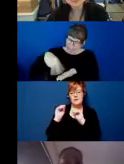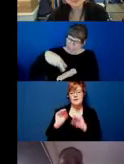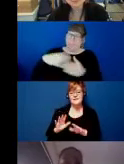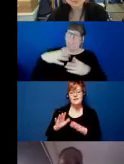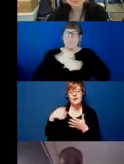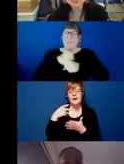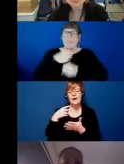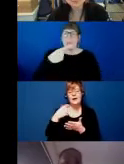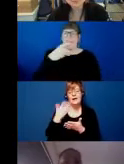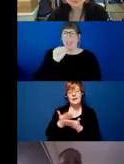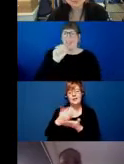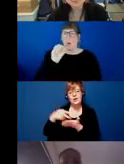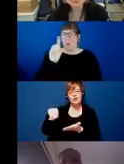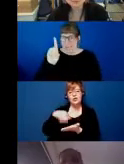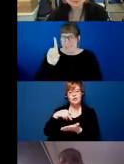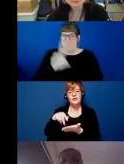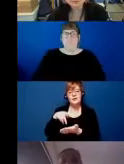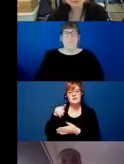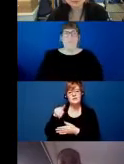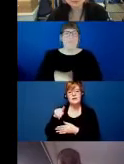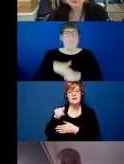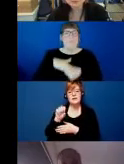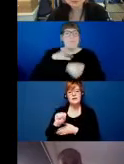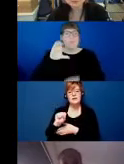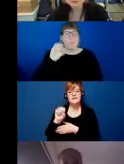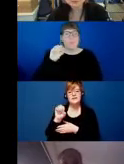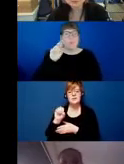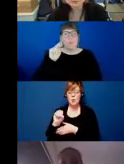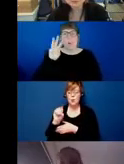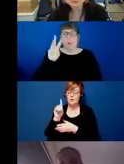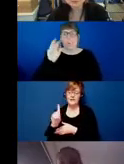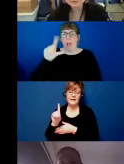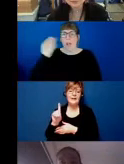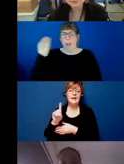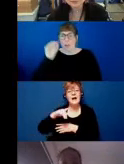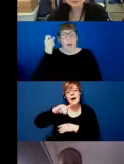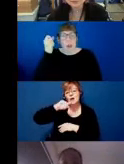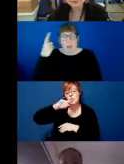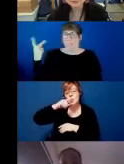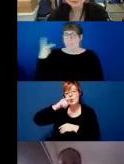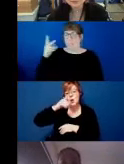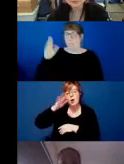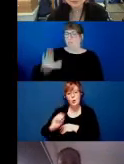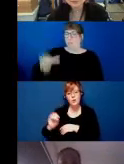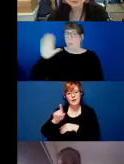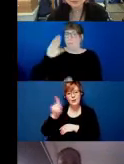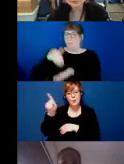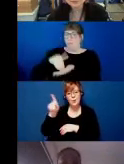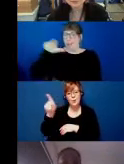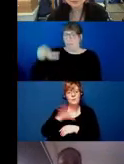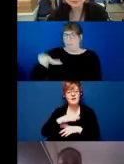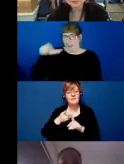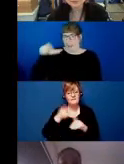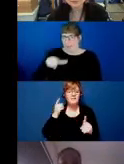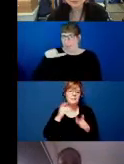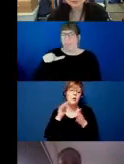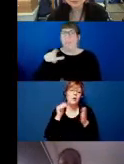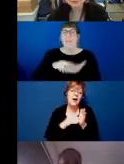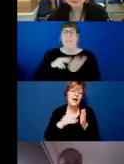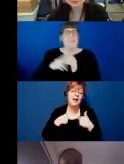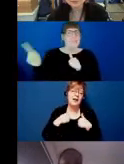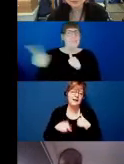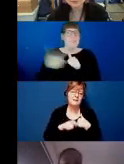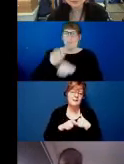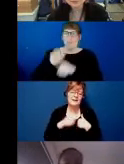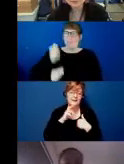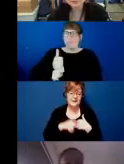Cornwall, Ontario. However, we are originally from Montreal, Quebec, and so that's where our initial roots are from in